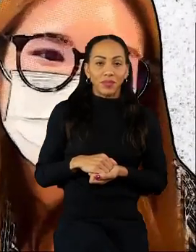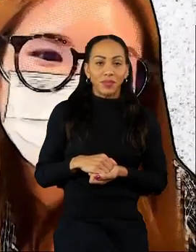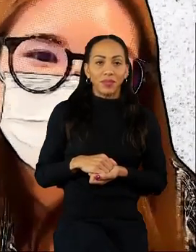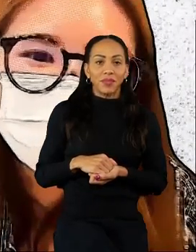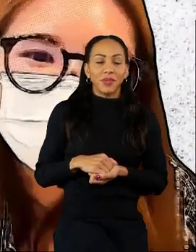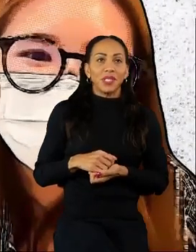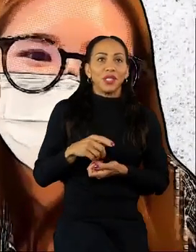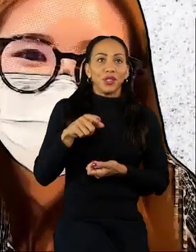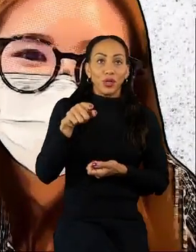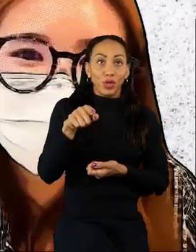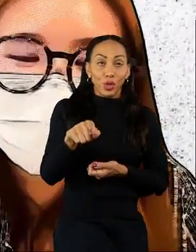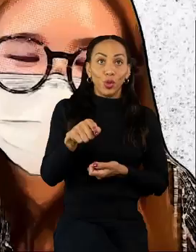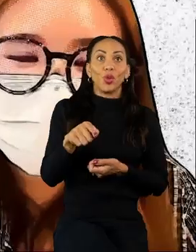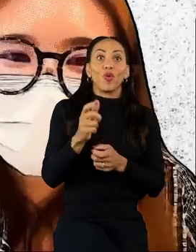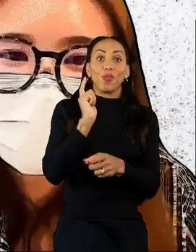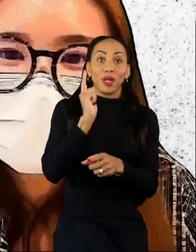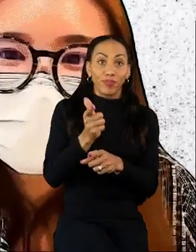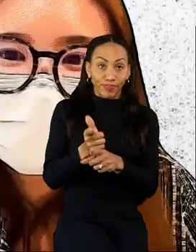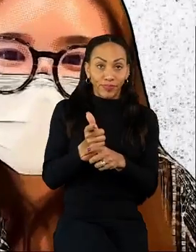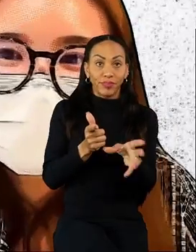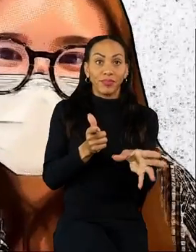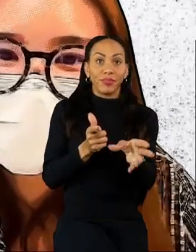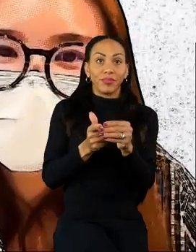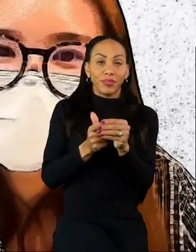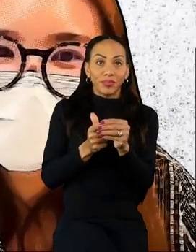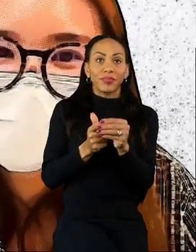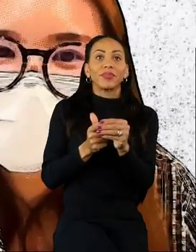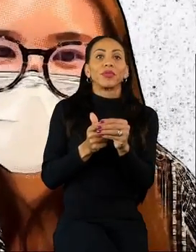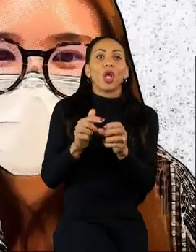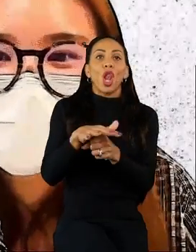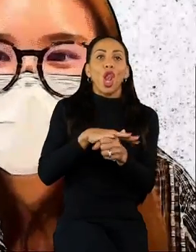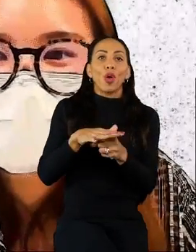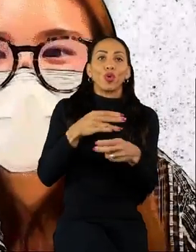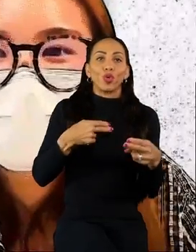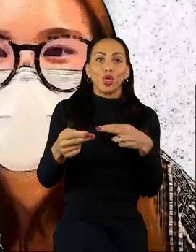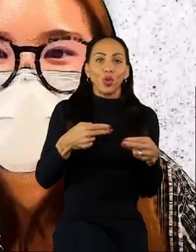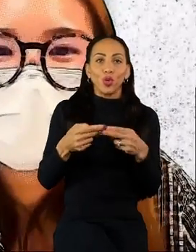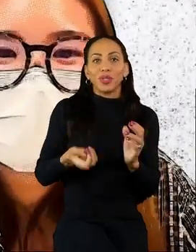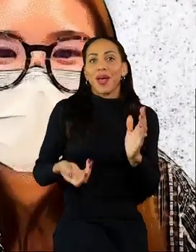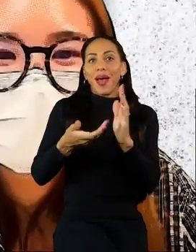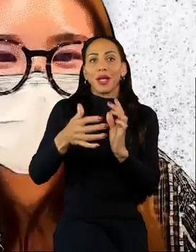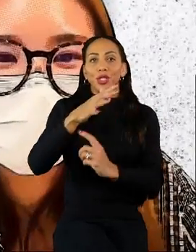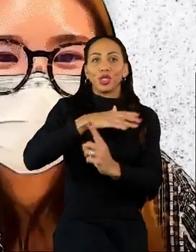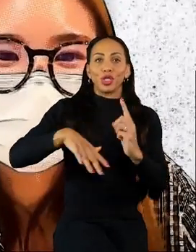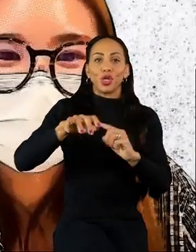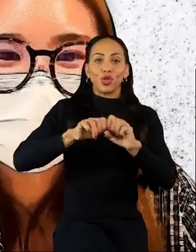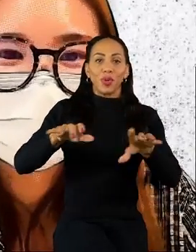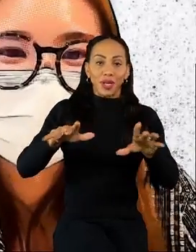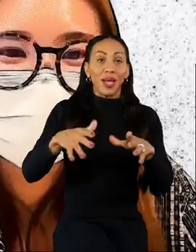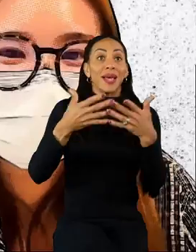social media. You're breaking out on breaking news on a kind of local DIY news